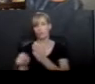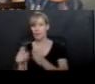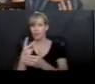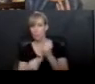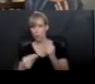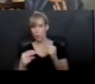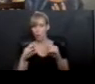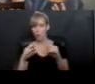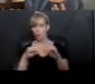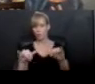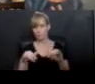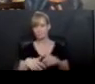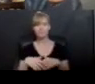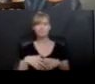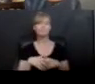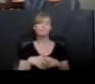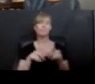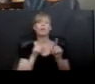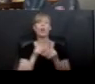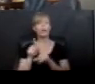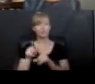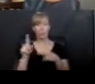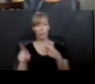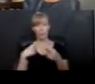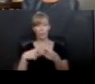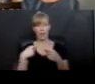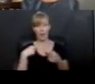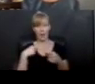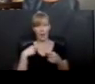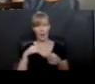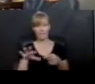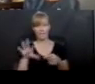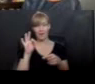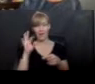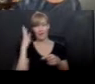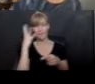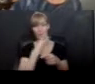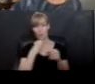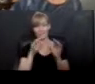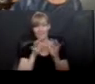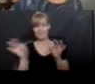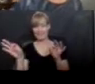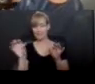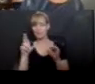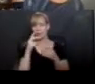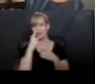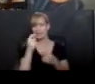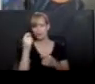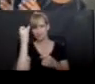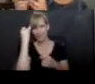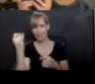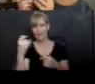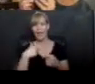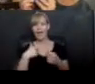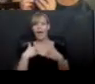I don't know if anybody else does this. But I tend to when I come across a really beautiful sentence or a really interesting idea. I have a thing called a